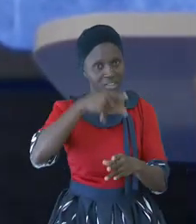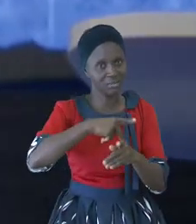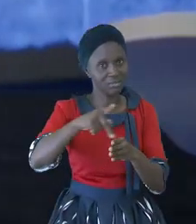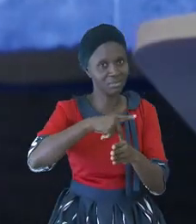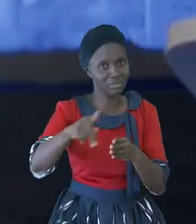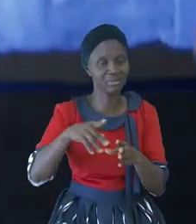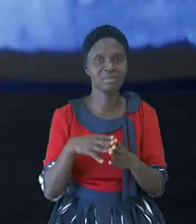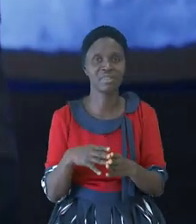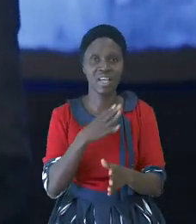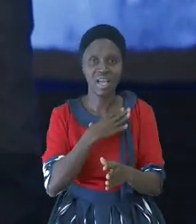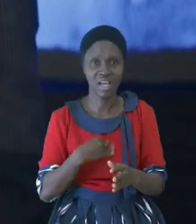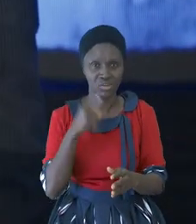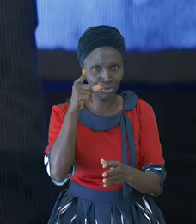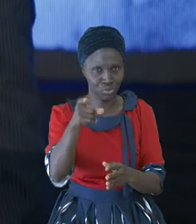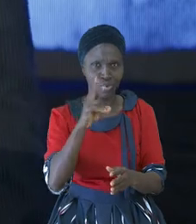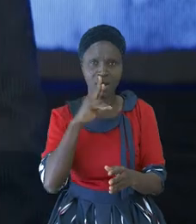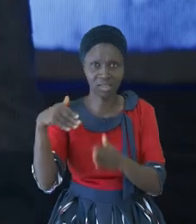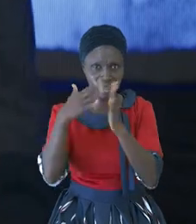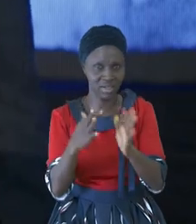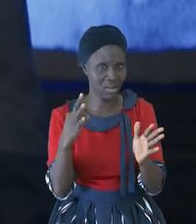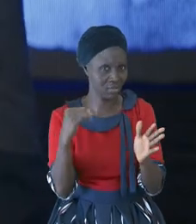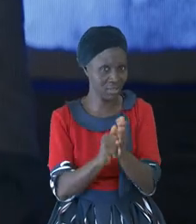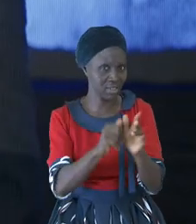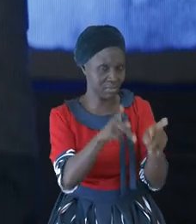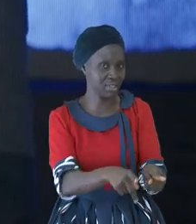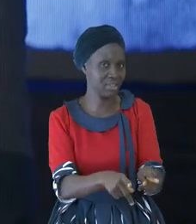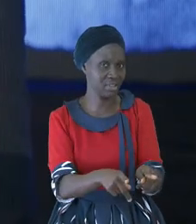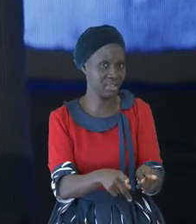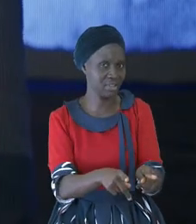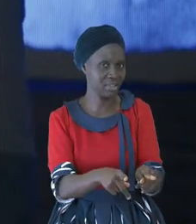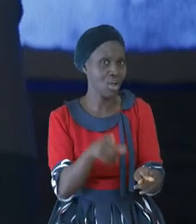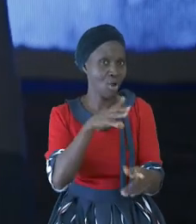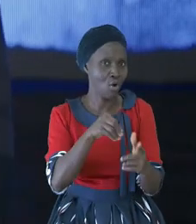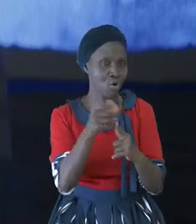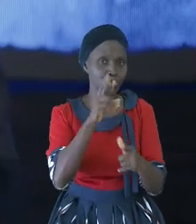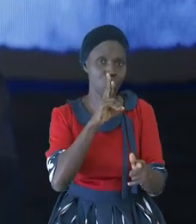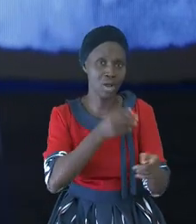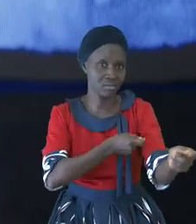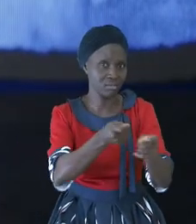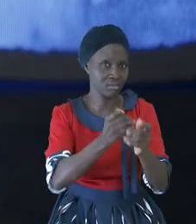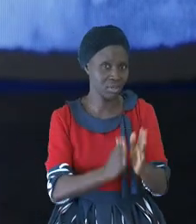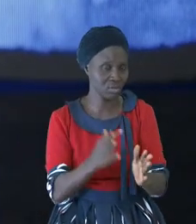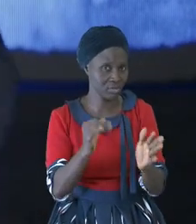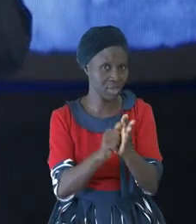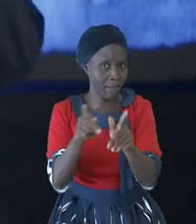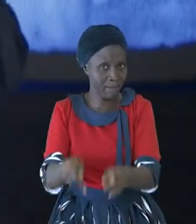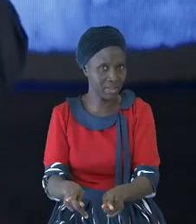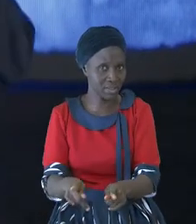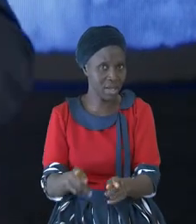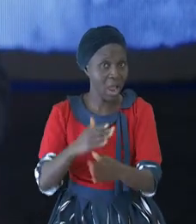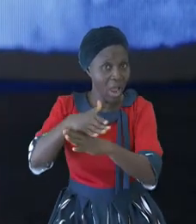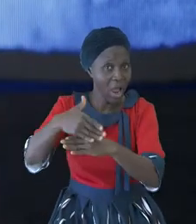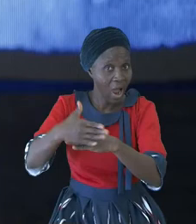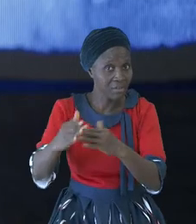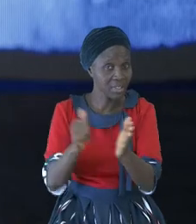you happen to be the leader, or you happen to be the director, when the fellow has served you more than he